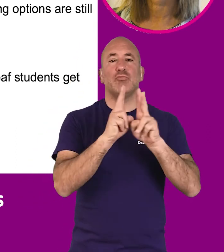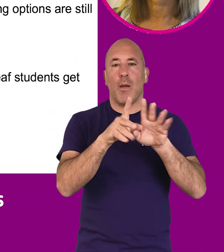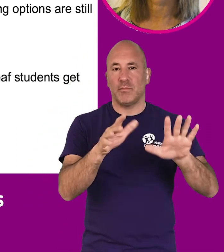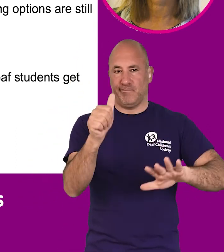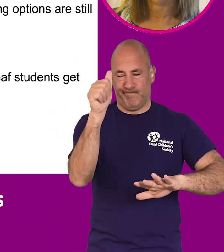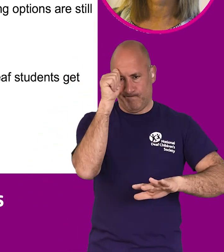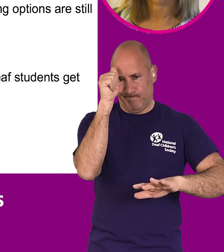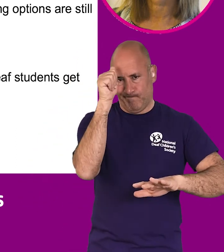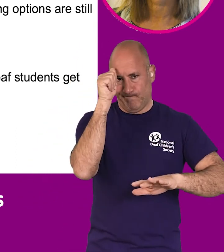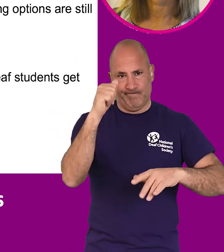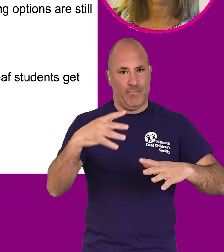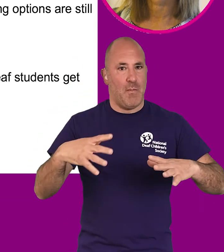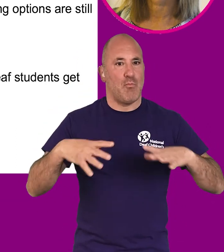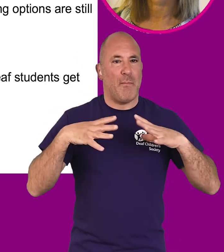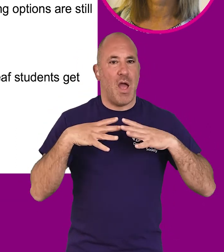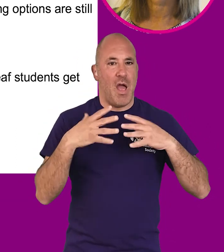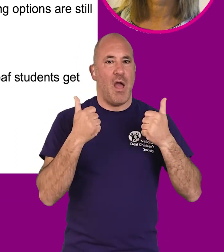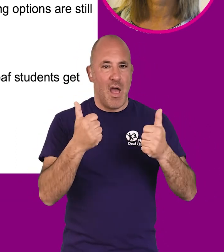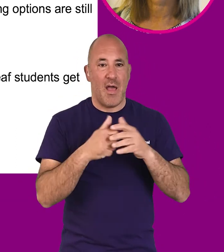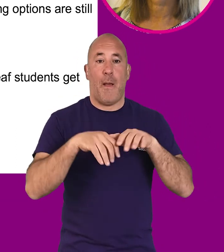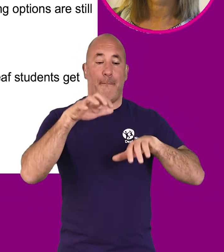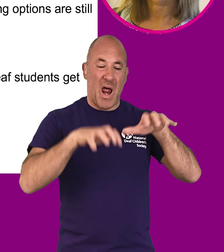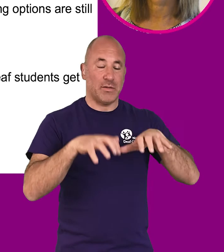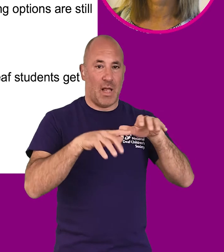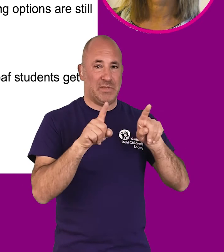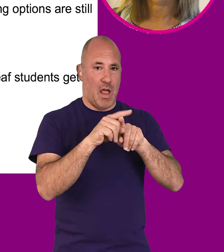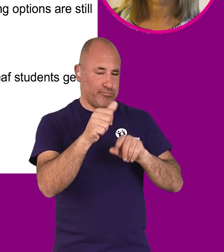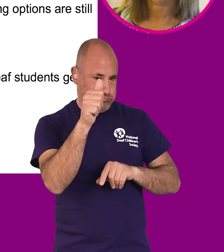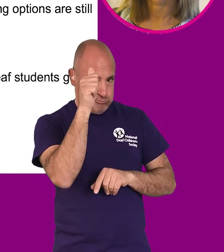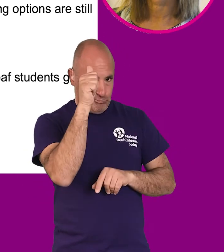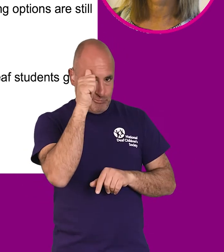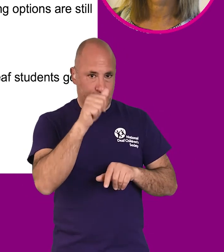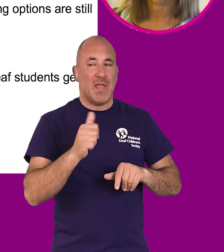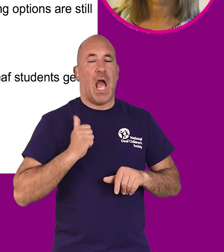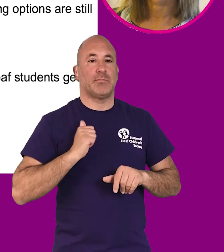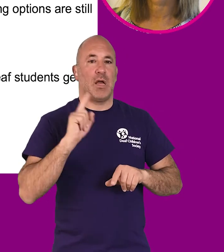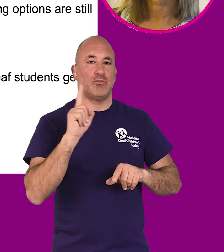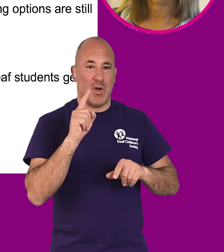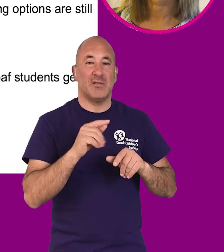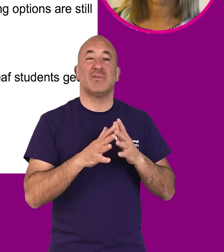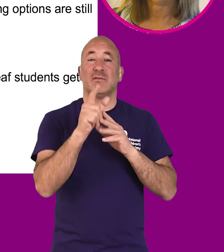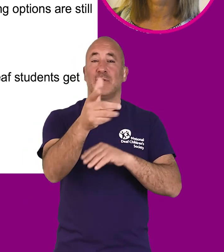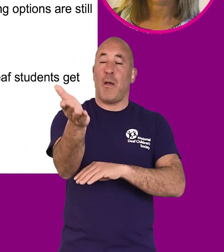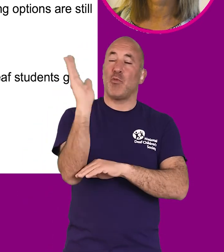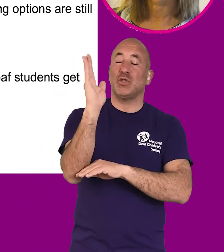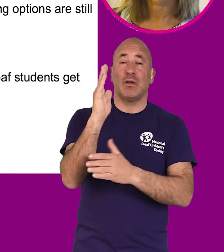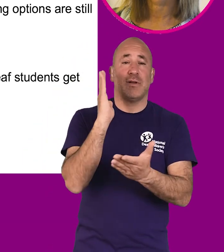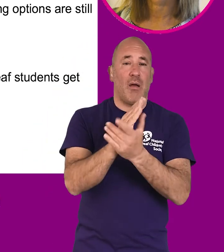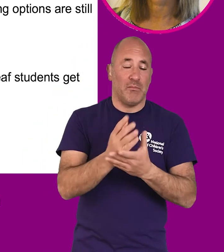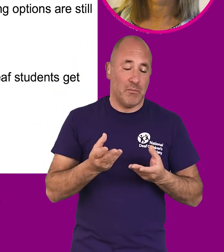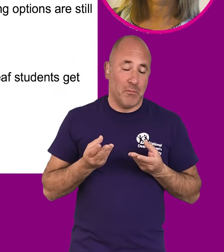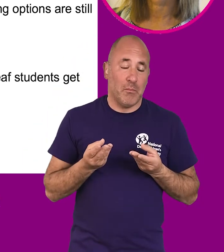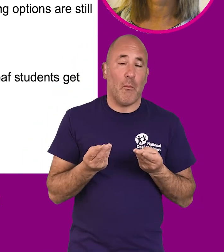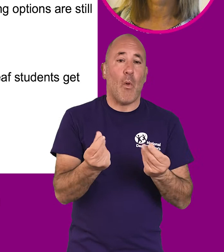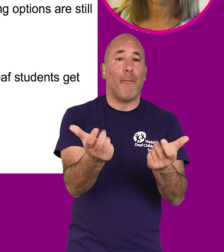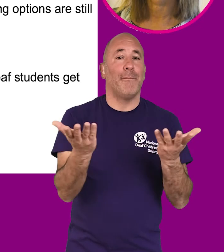what breakout rooms and things like that, just so that the interpreters are well prepared and ready. Palantypist knows what's going on,